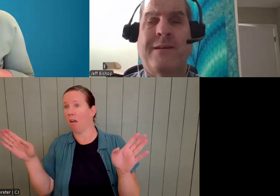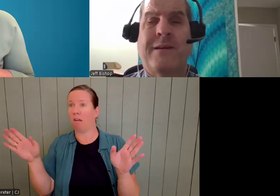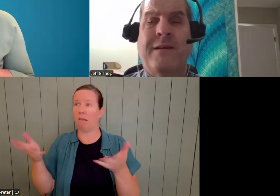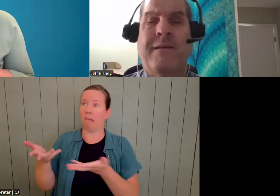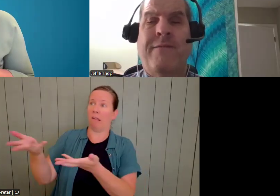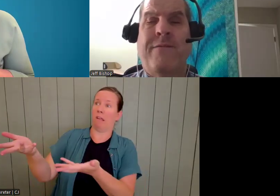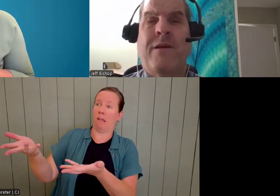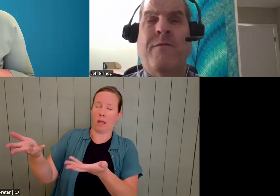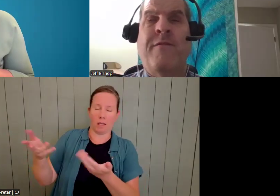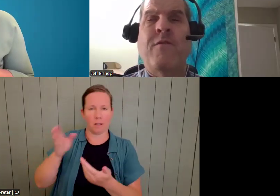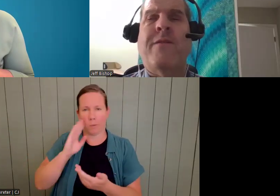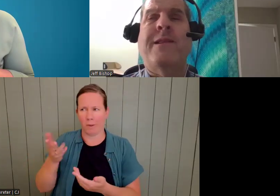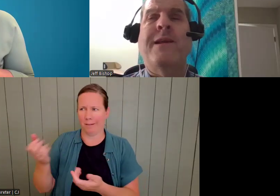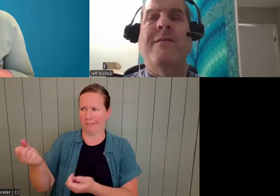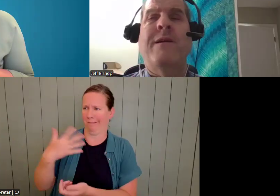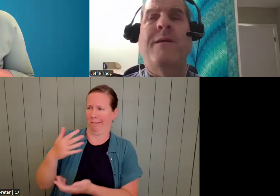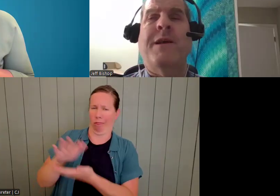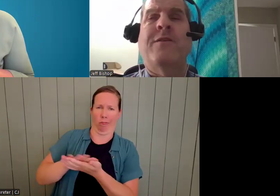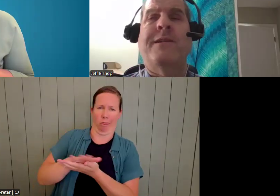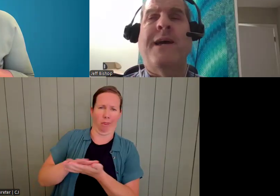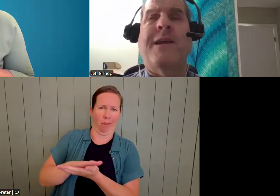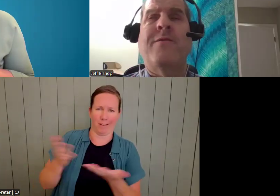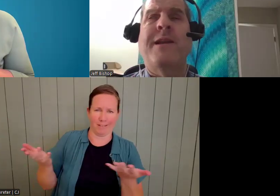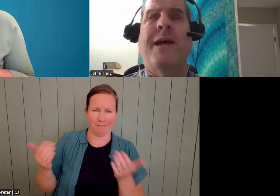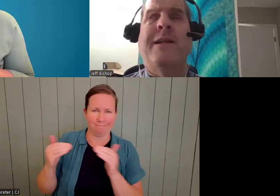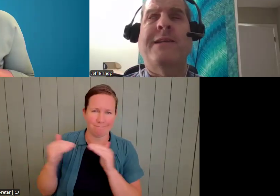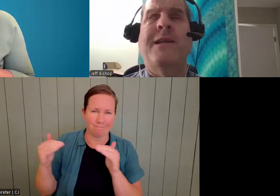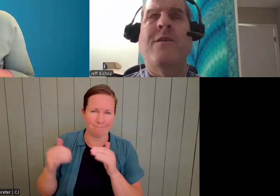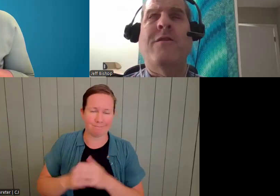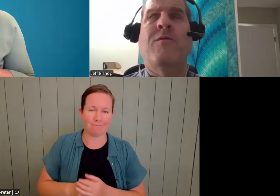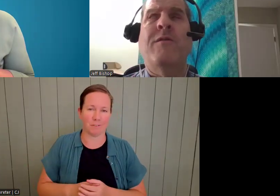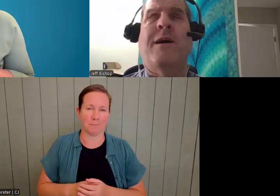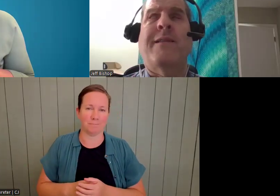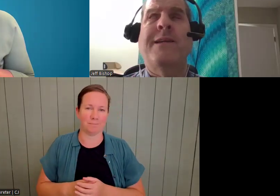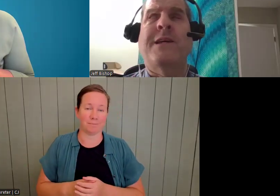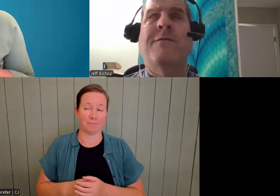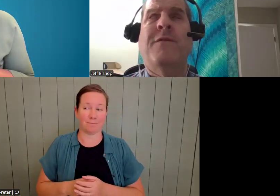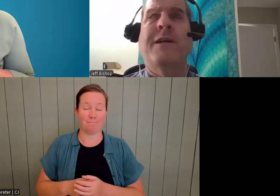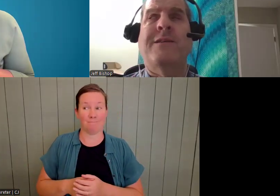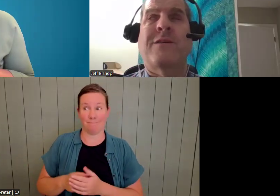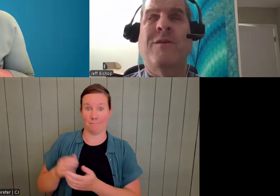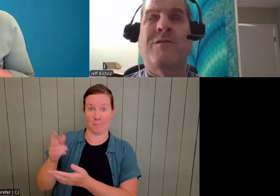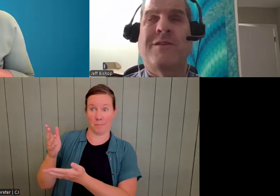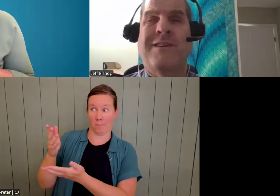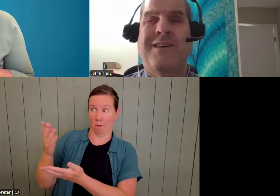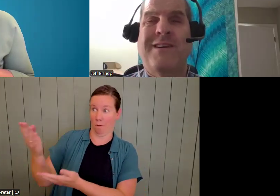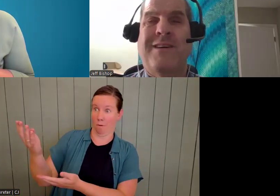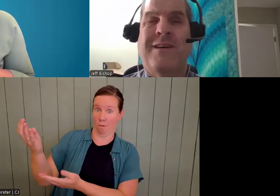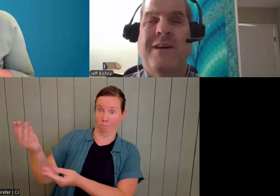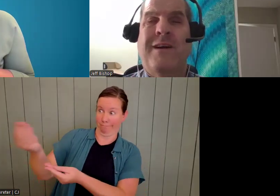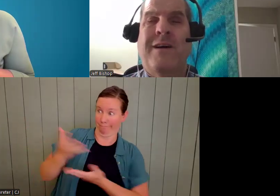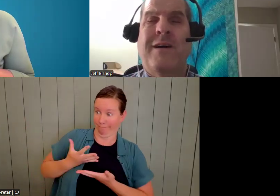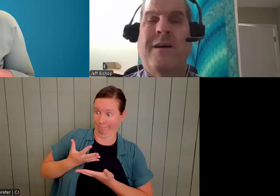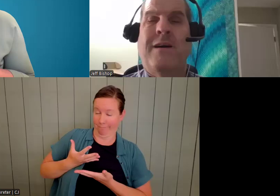process. Review everything and make sure it's accurate and it's in your, quote, authentic voice, quote.